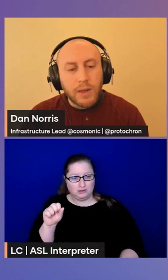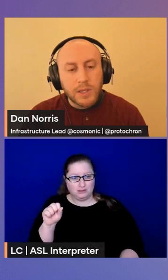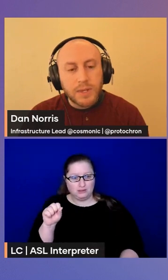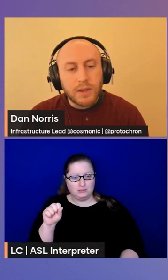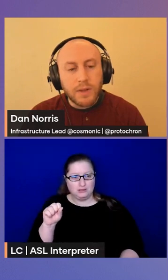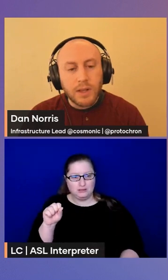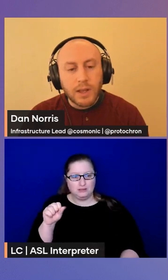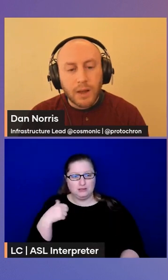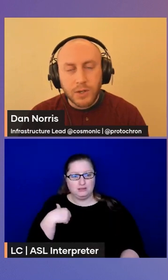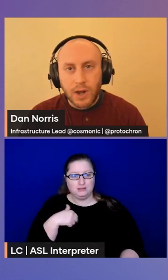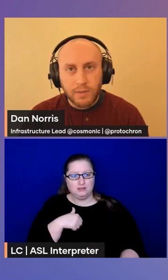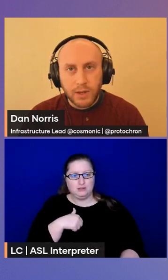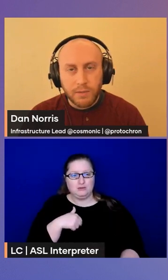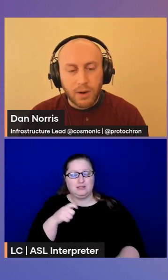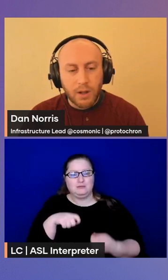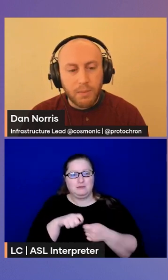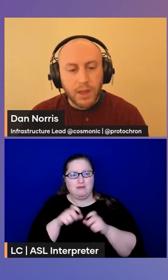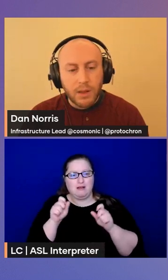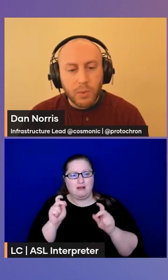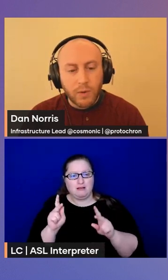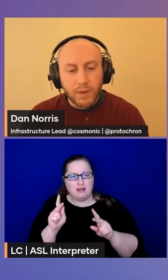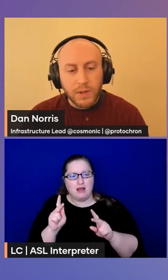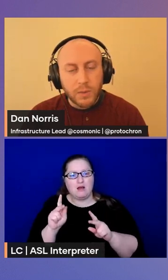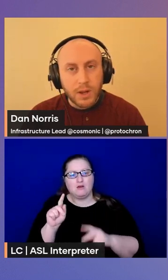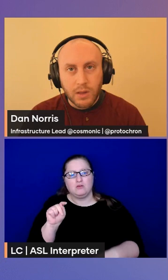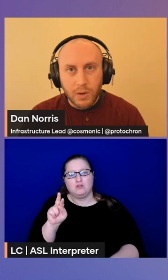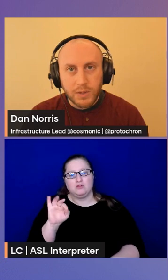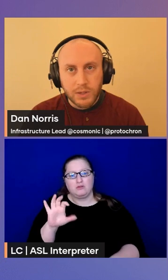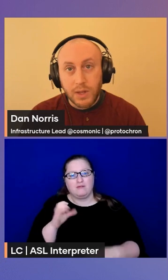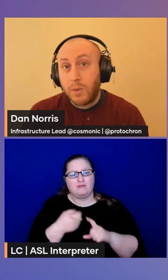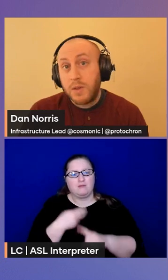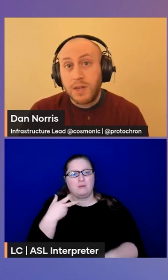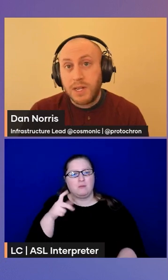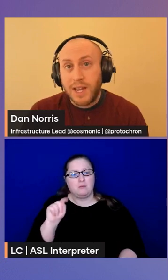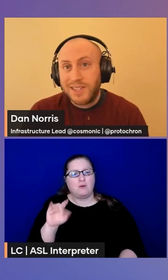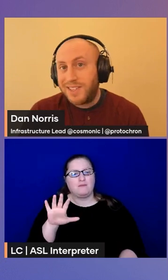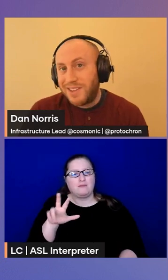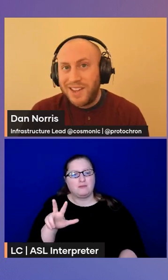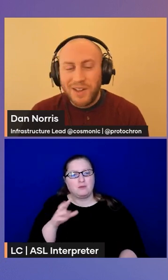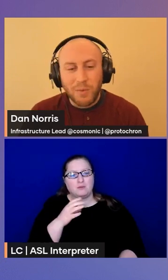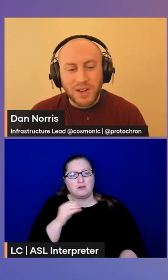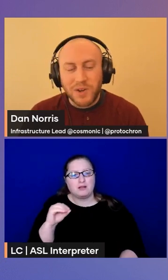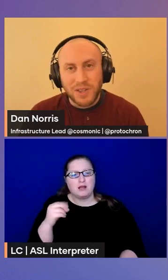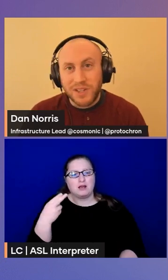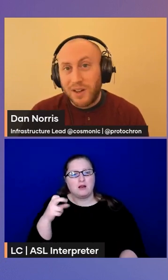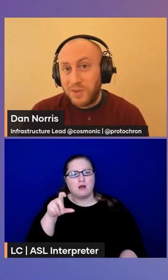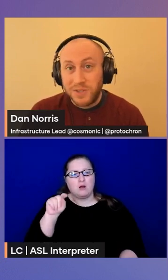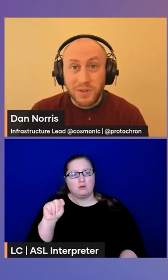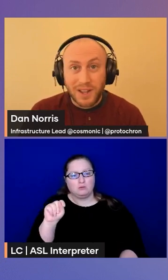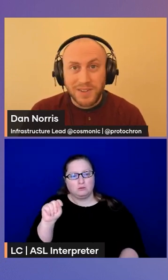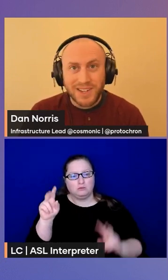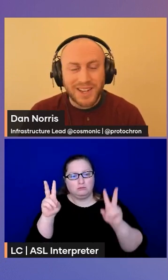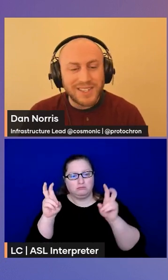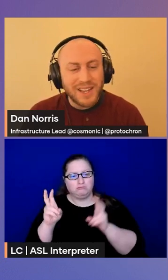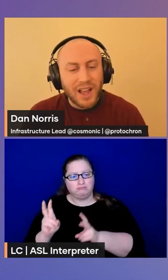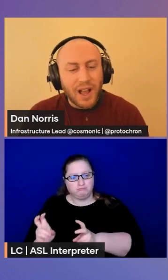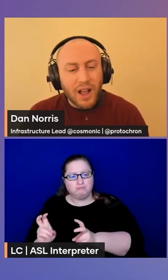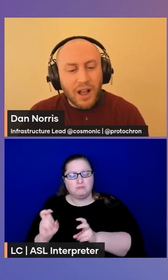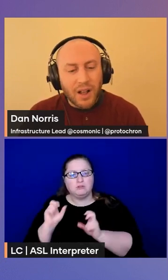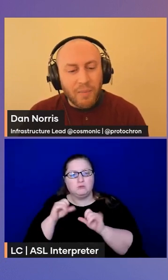we're specifically allowing traffic from port 53 on the host, so that way you get DNS, and when I turn this off, you'll still have